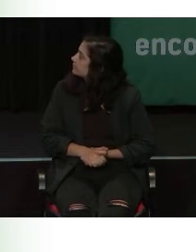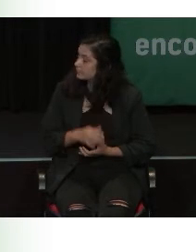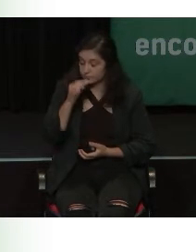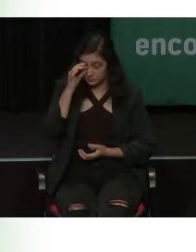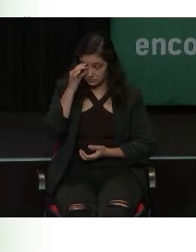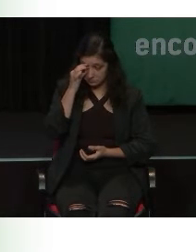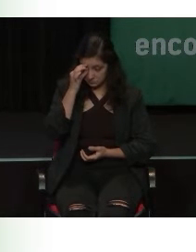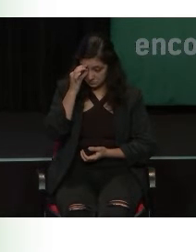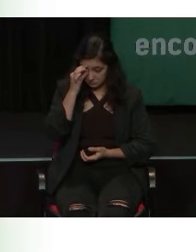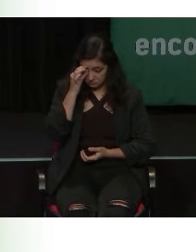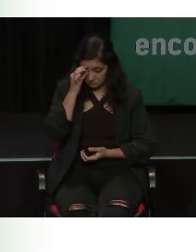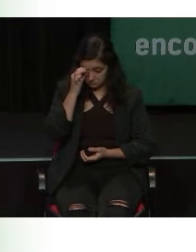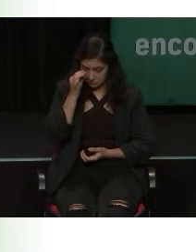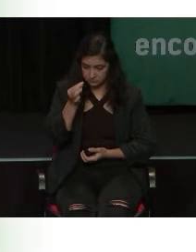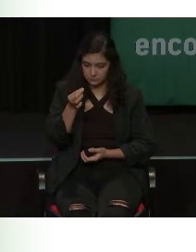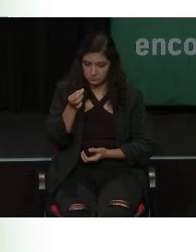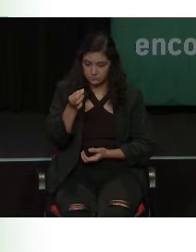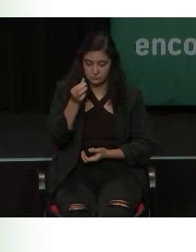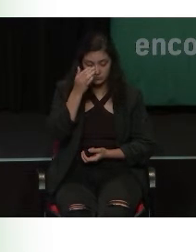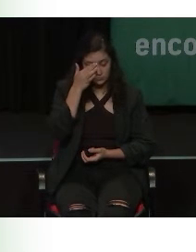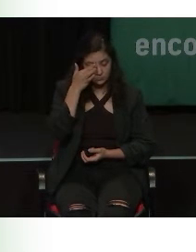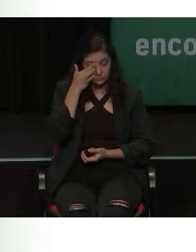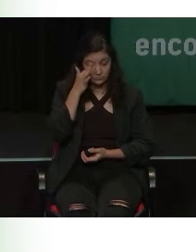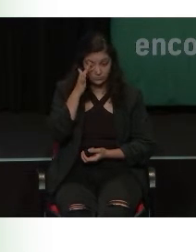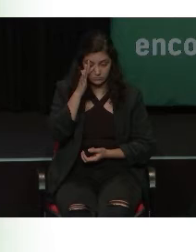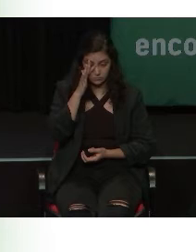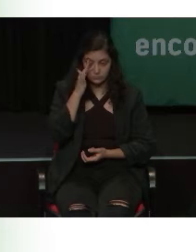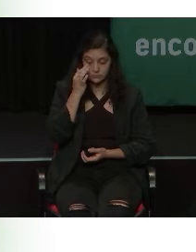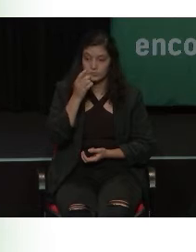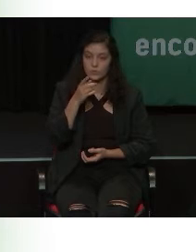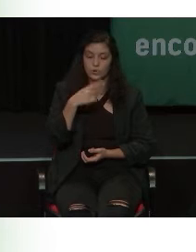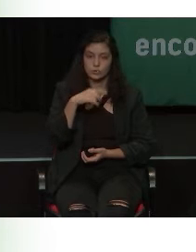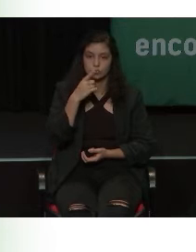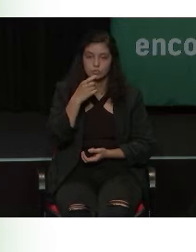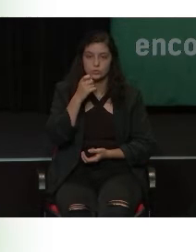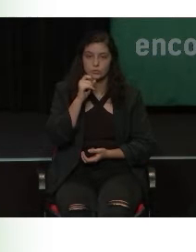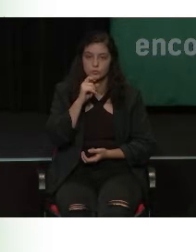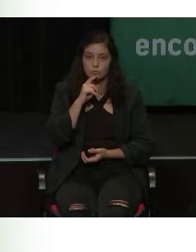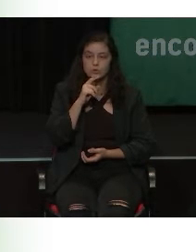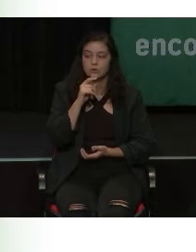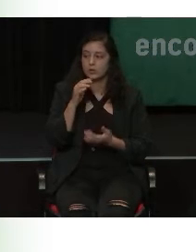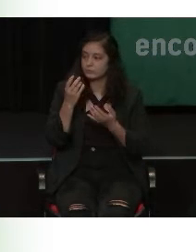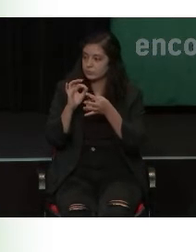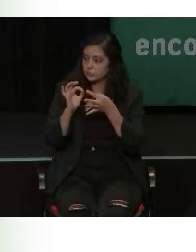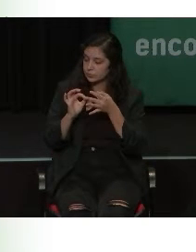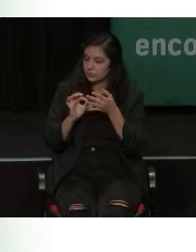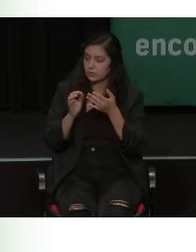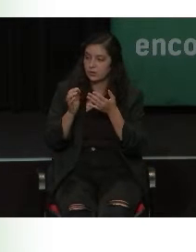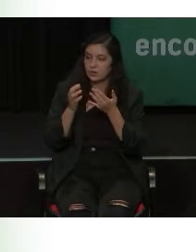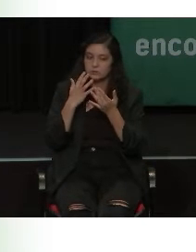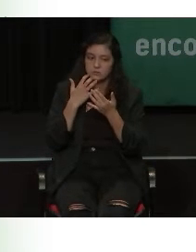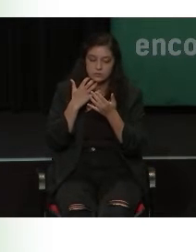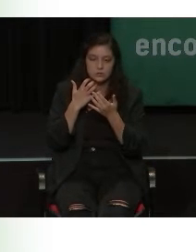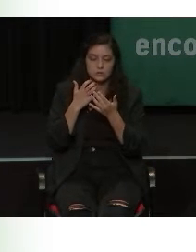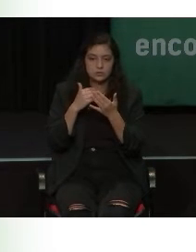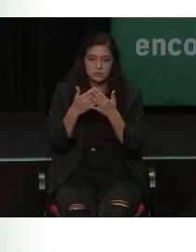We can ask what are anything in those profiles that could serve as an